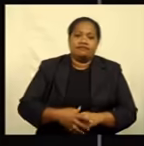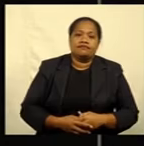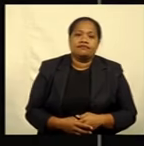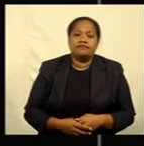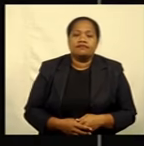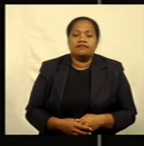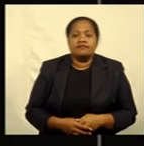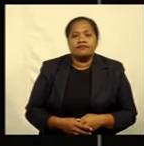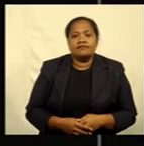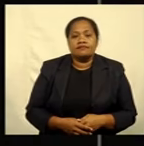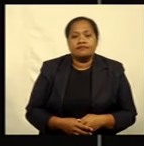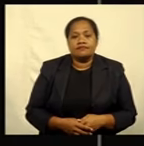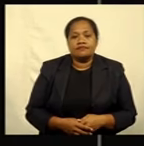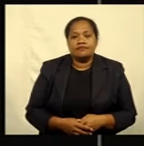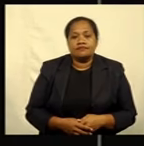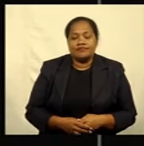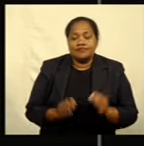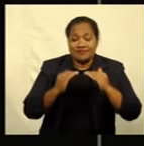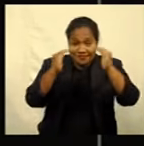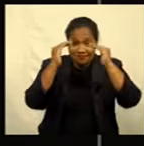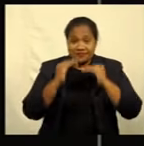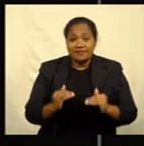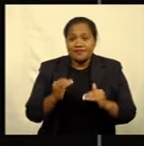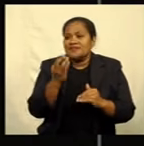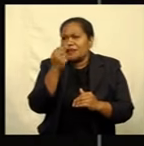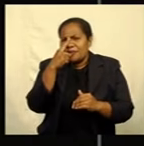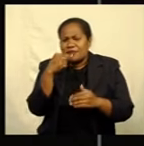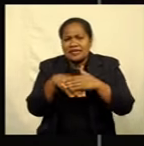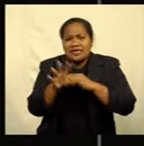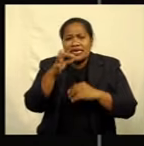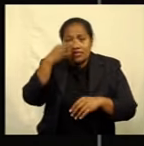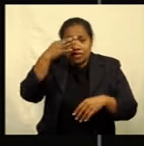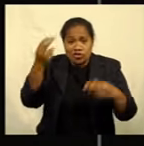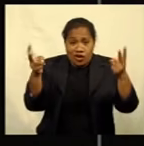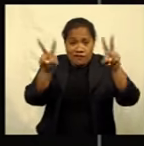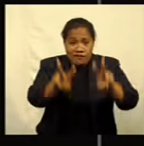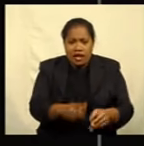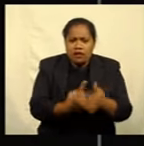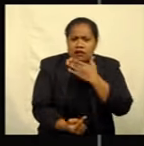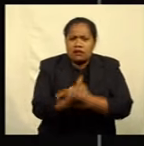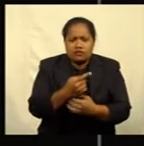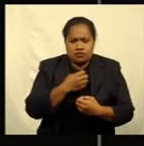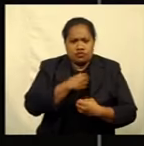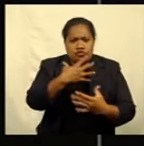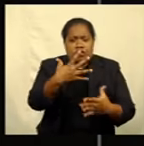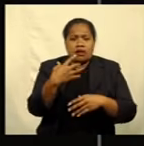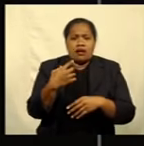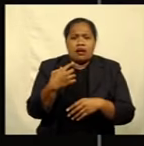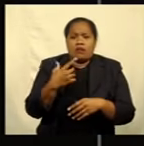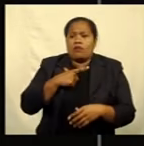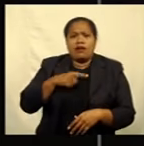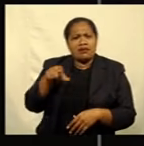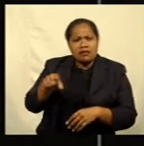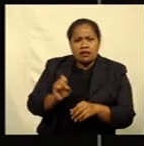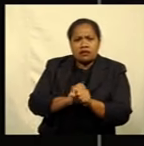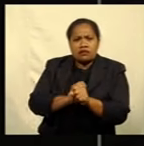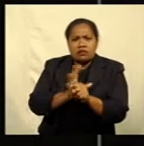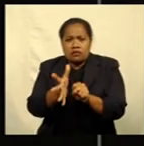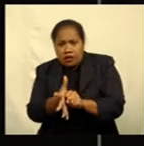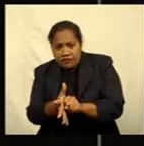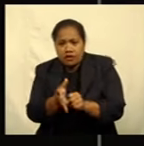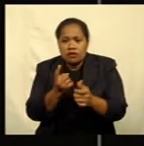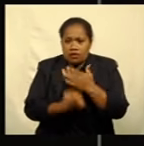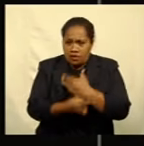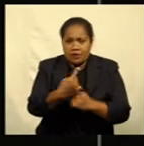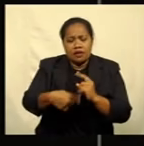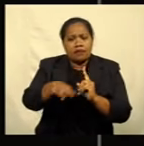News. A number of residents in the Singhathoka Valley are in shock after a few confirmed cases of COVID-19 were